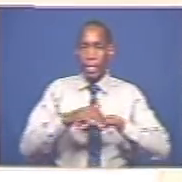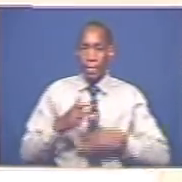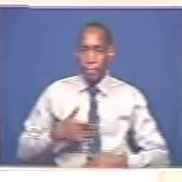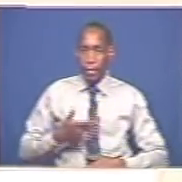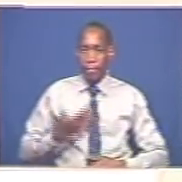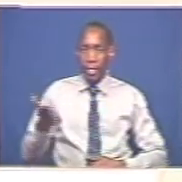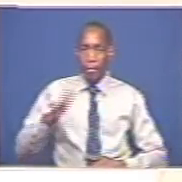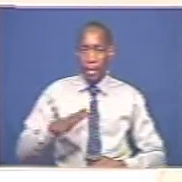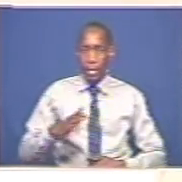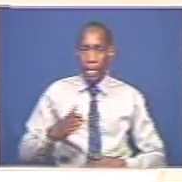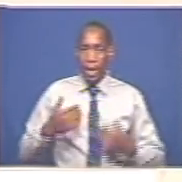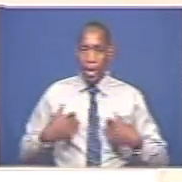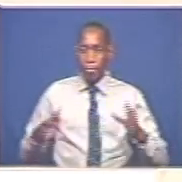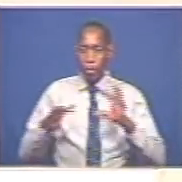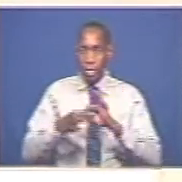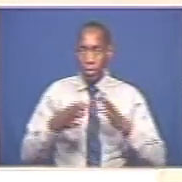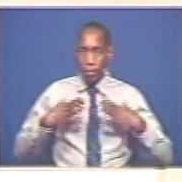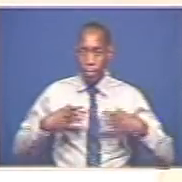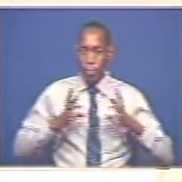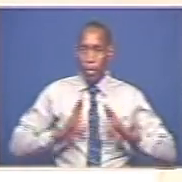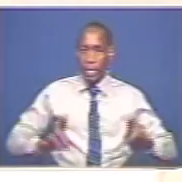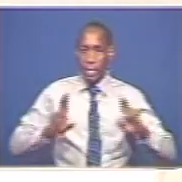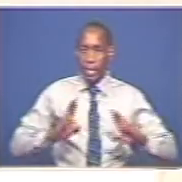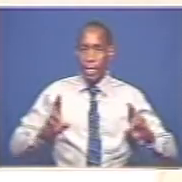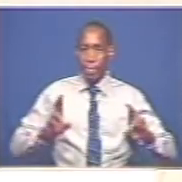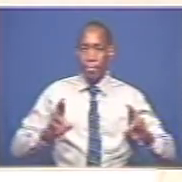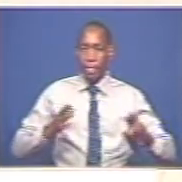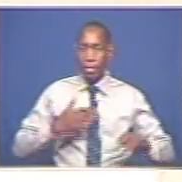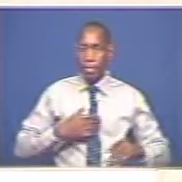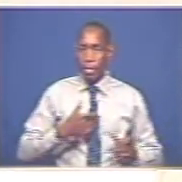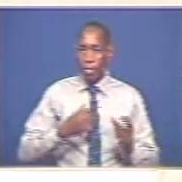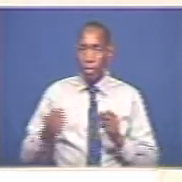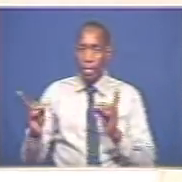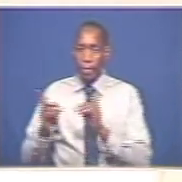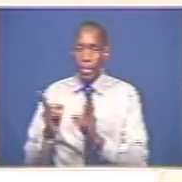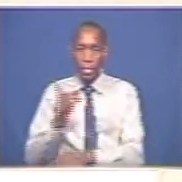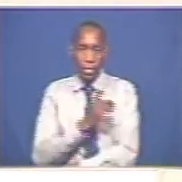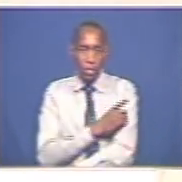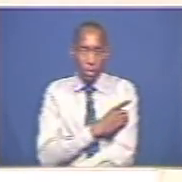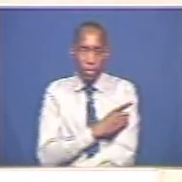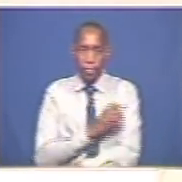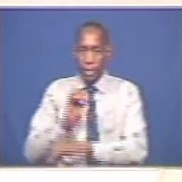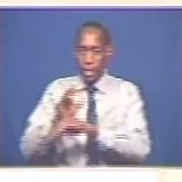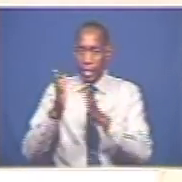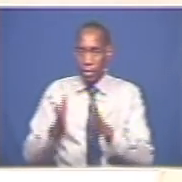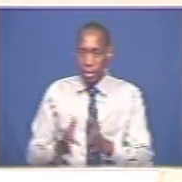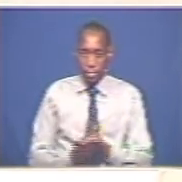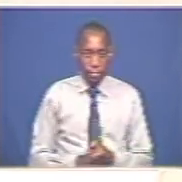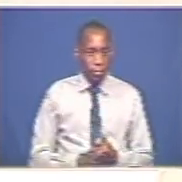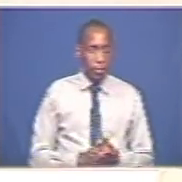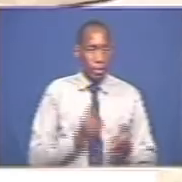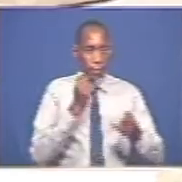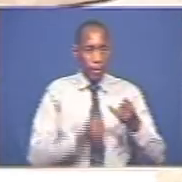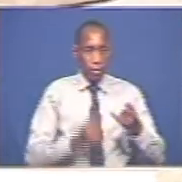create that connection whereby people can be willing to say that I'm going to see a counselor. Mm. I need help. Okay. Yeah. Let's start with you, your last word as we